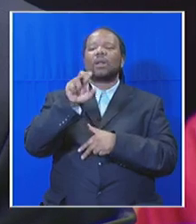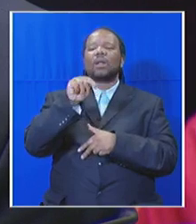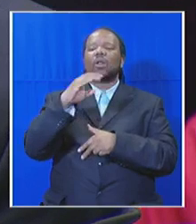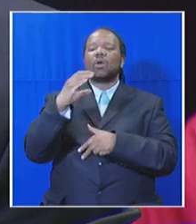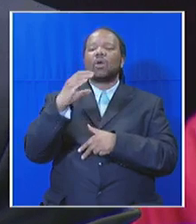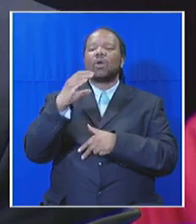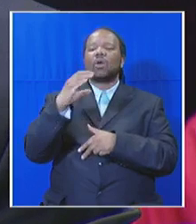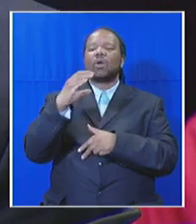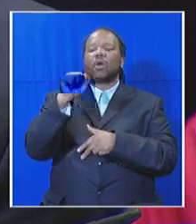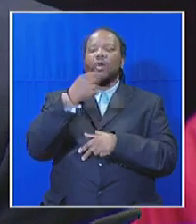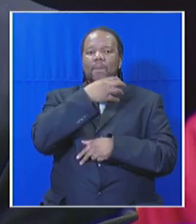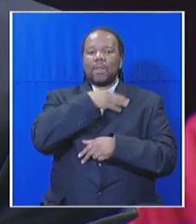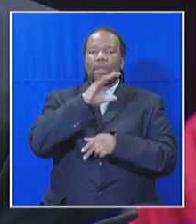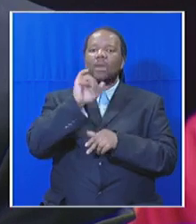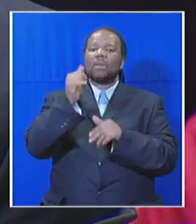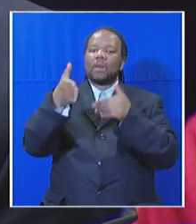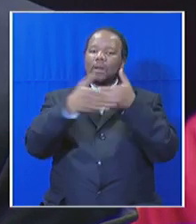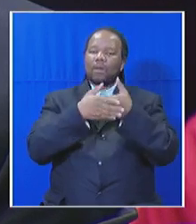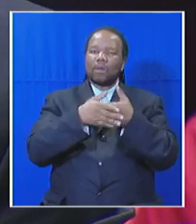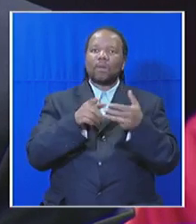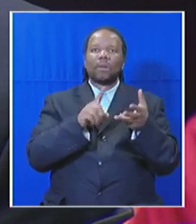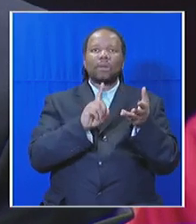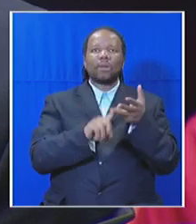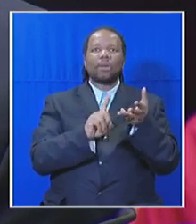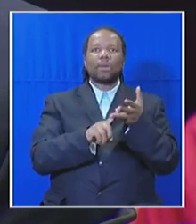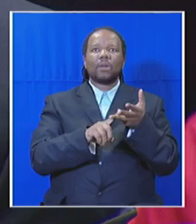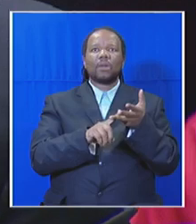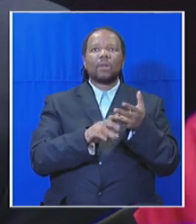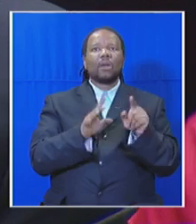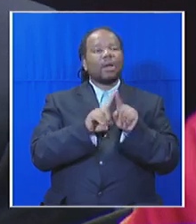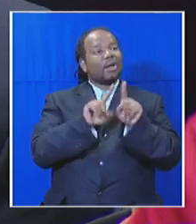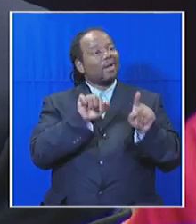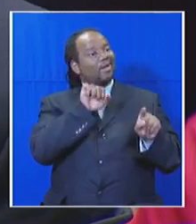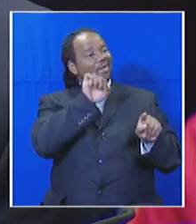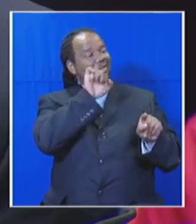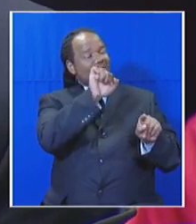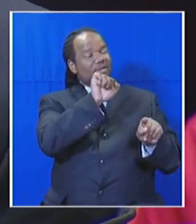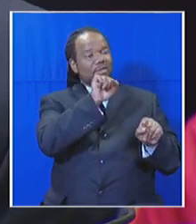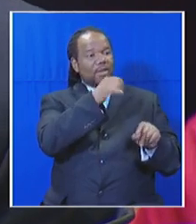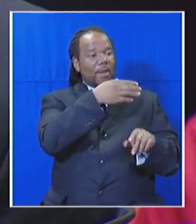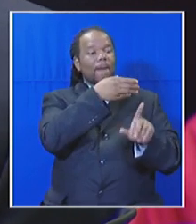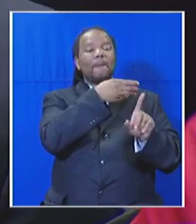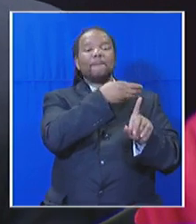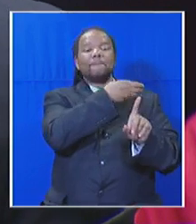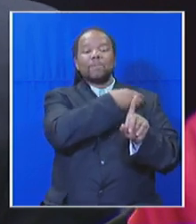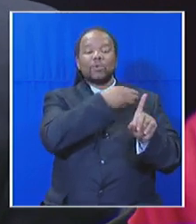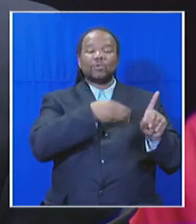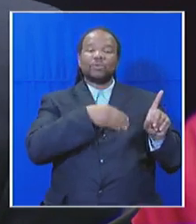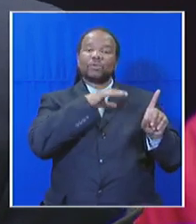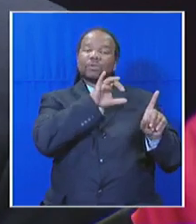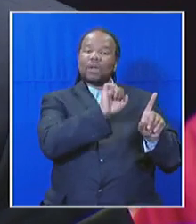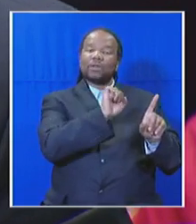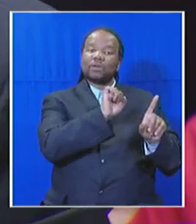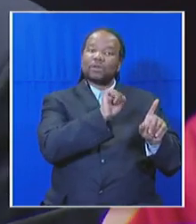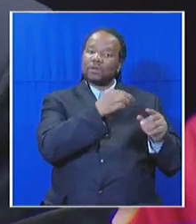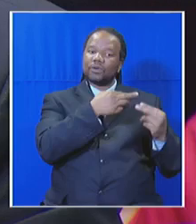it. Becomes a response of a sitting state president, which is a huge embarrassment for this country,